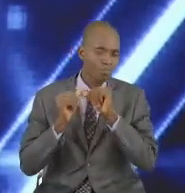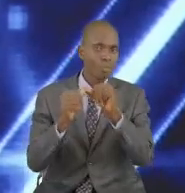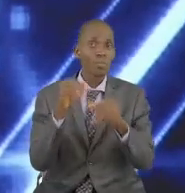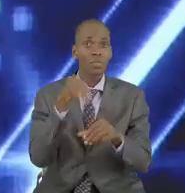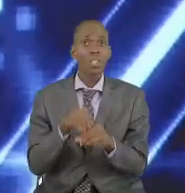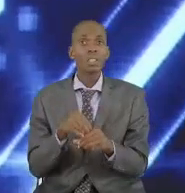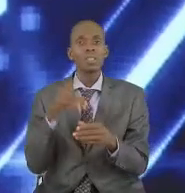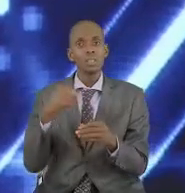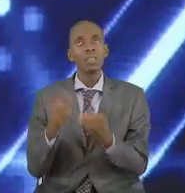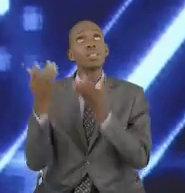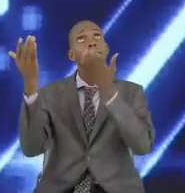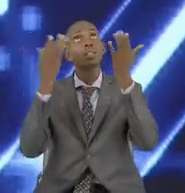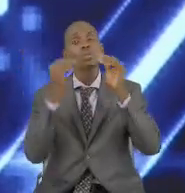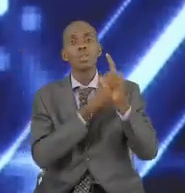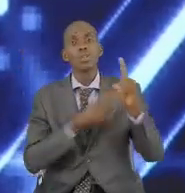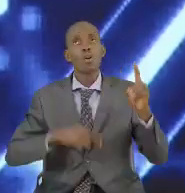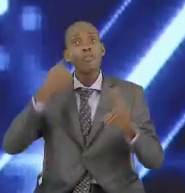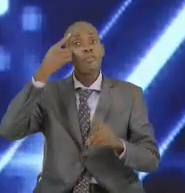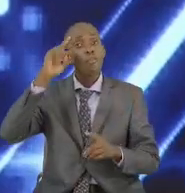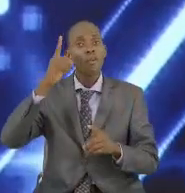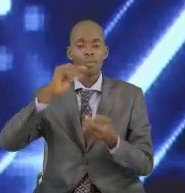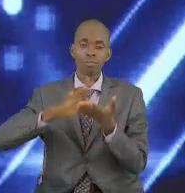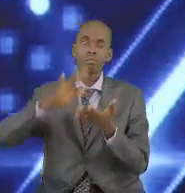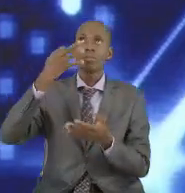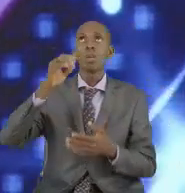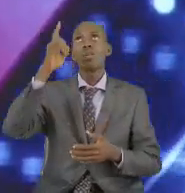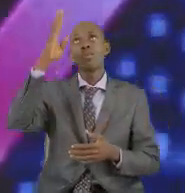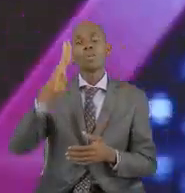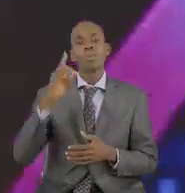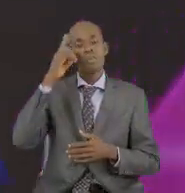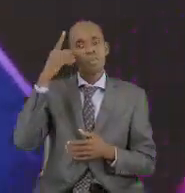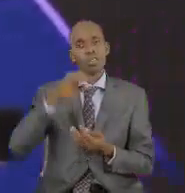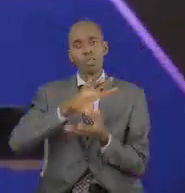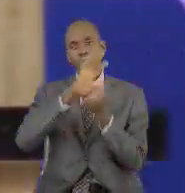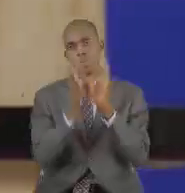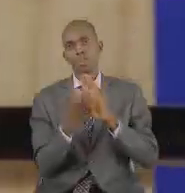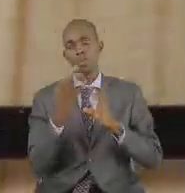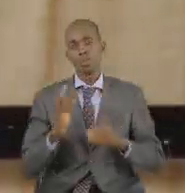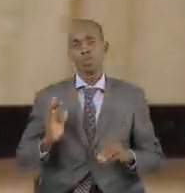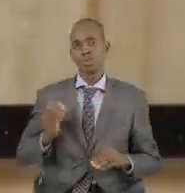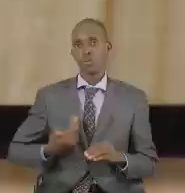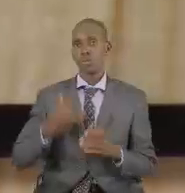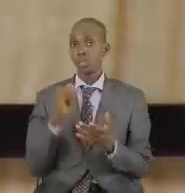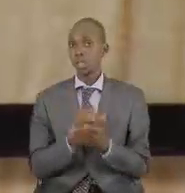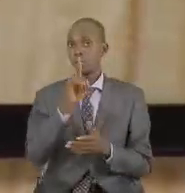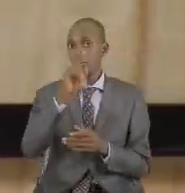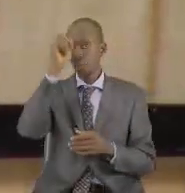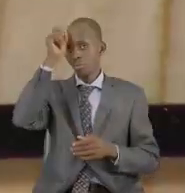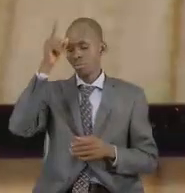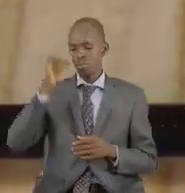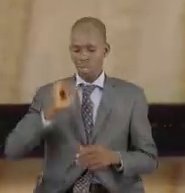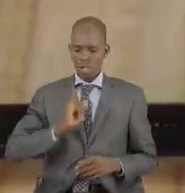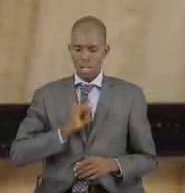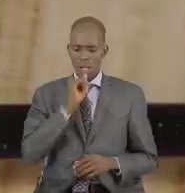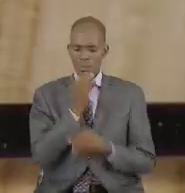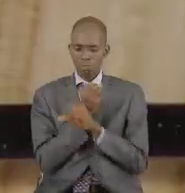the Lord for the glory of God, for the conversion of souls, that you understand, I am saved to